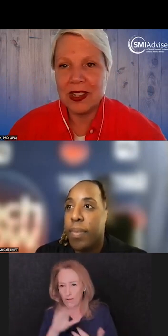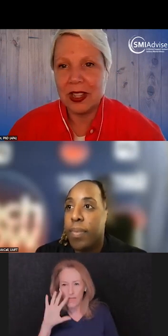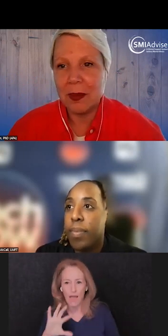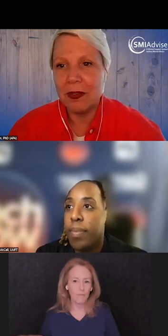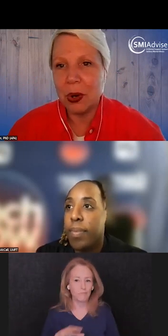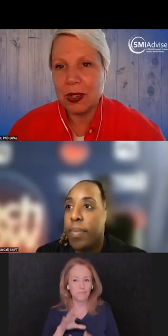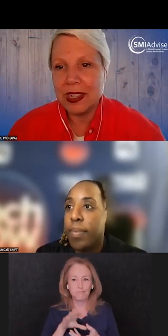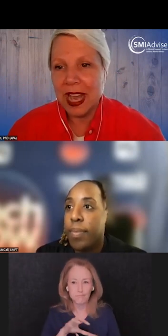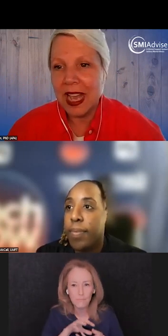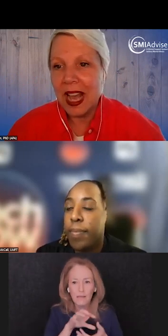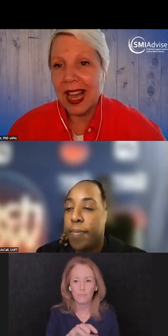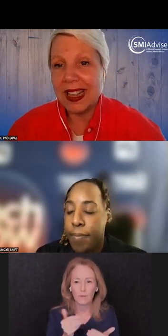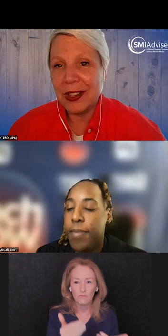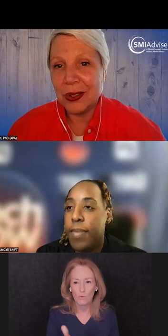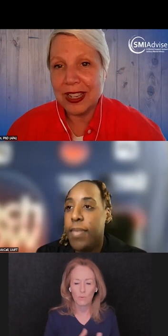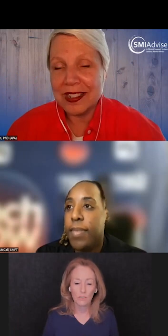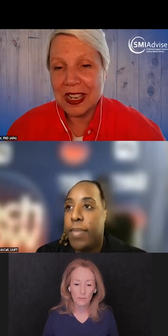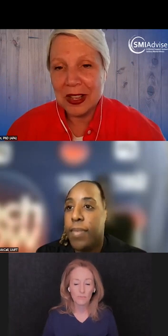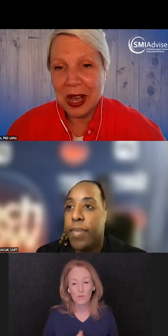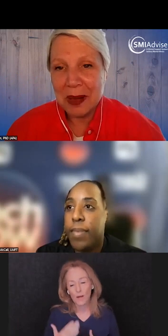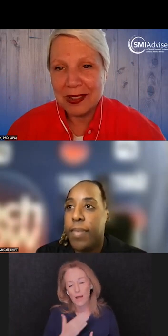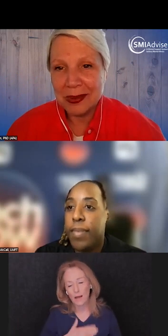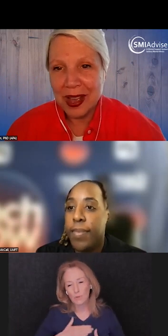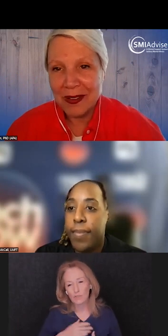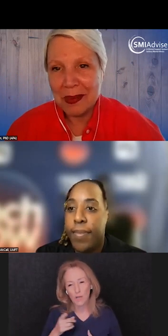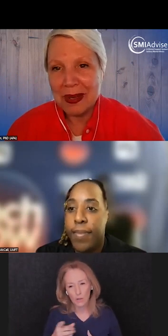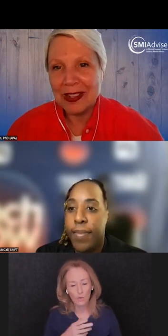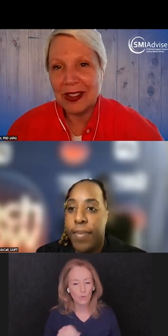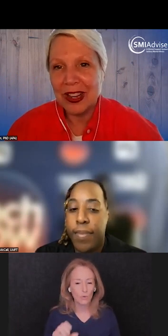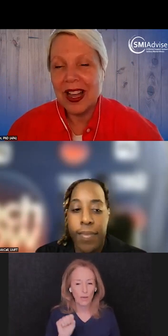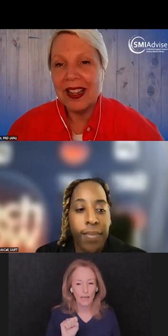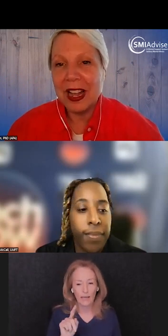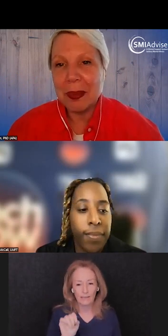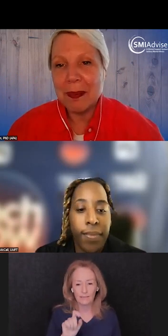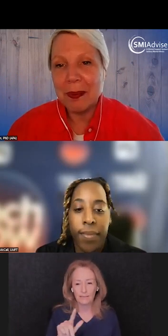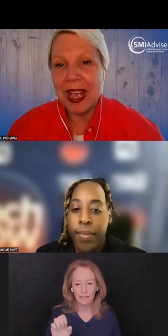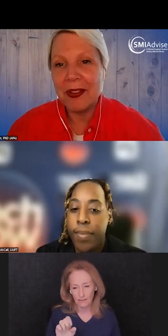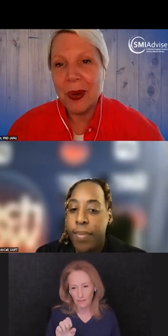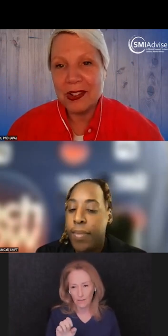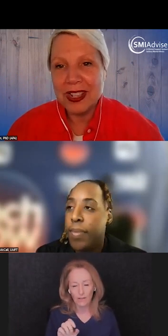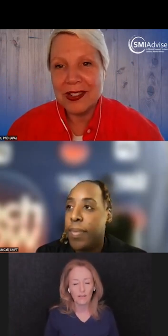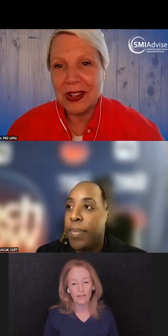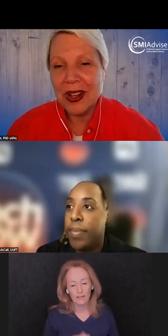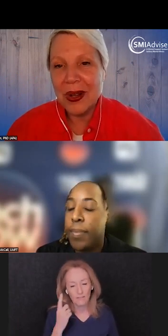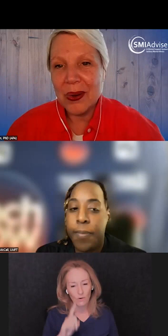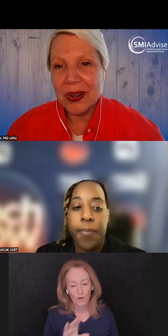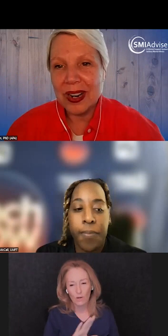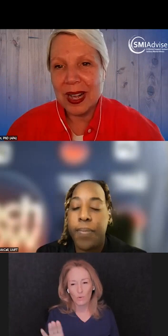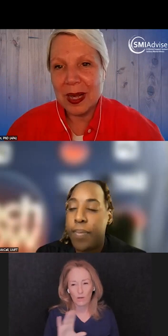and Steele coming forward today. I think you're going to see in the comments when you have a moment to look, a lot of people may have questions